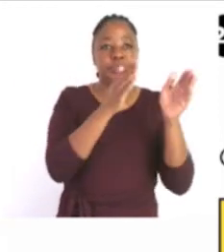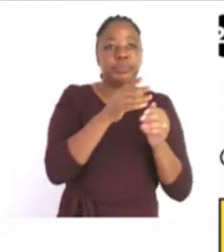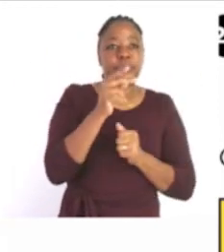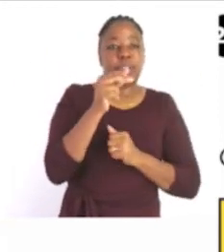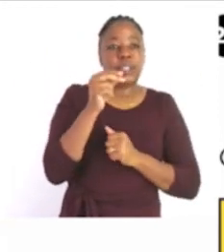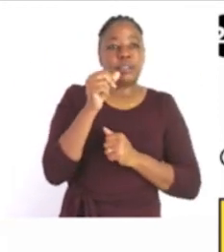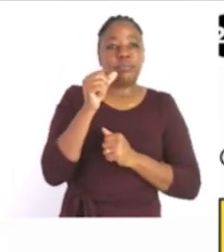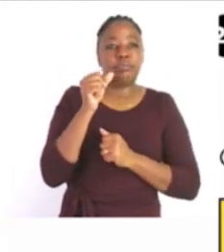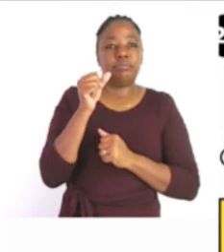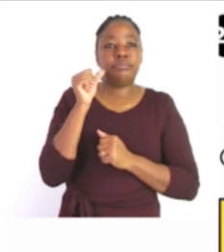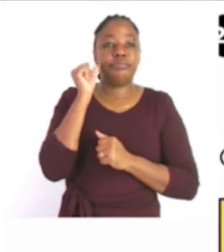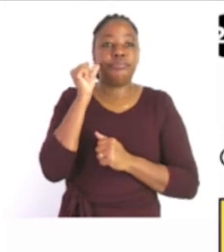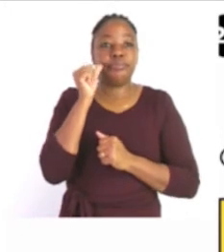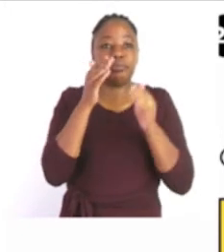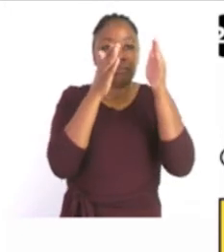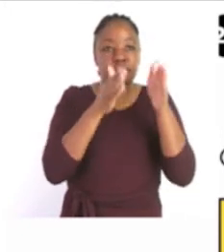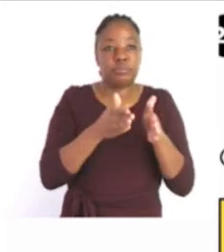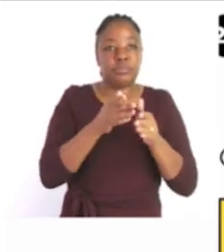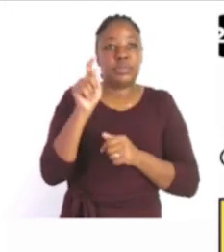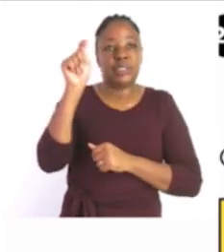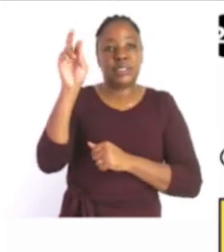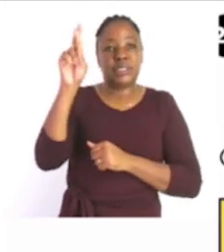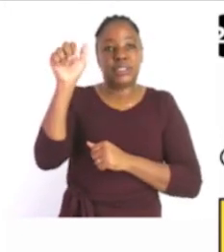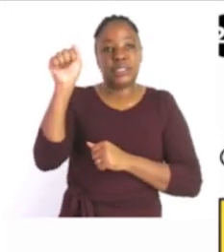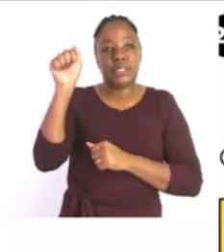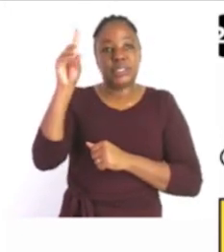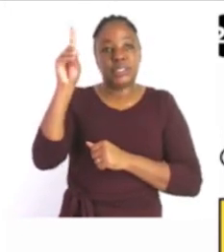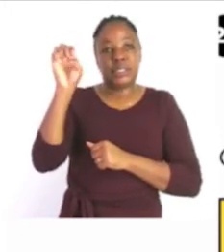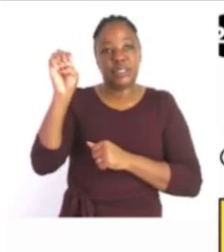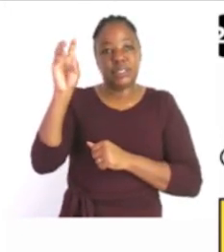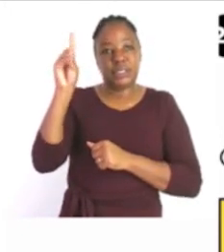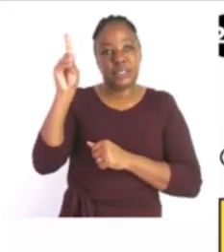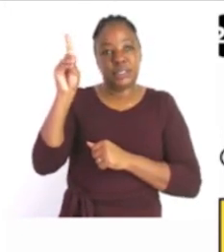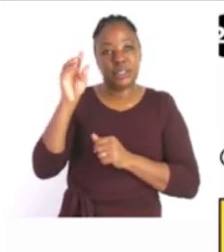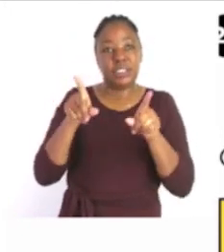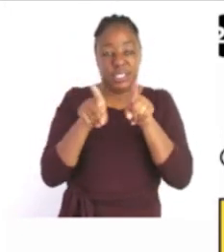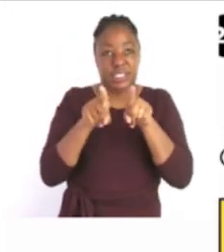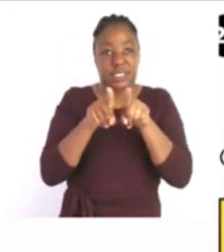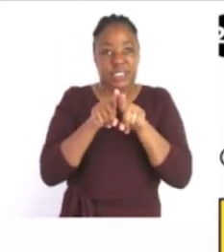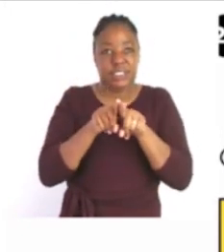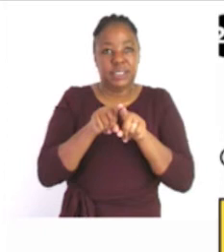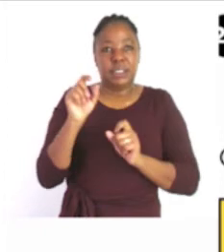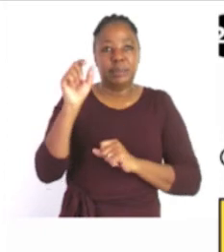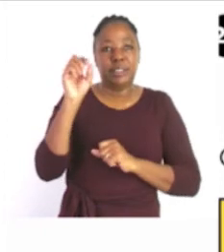rhyme with foot? I don't think so. Does traded rhyme with